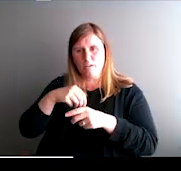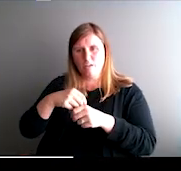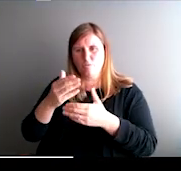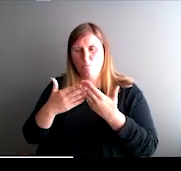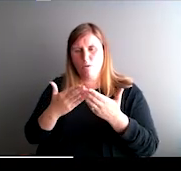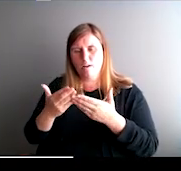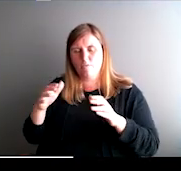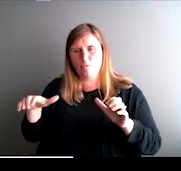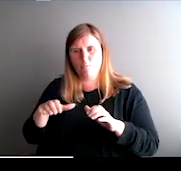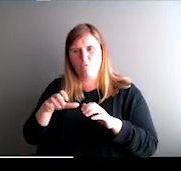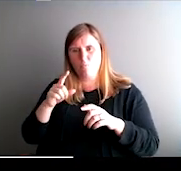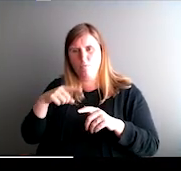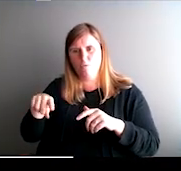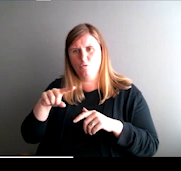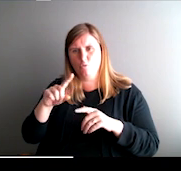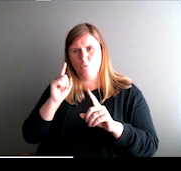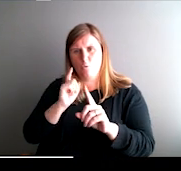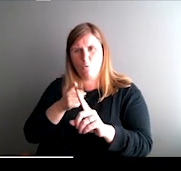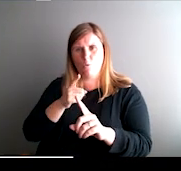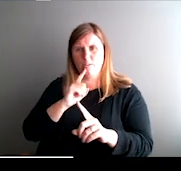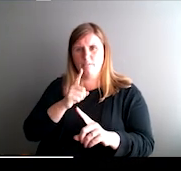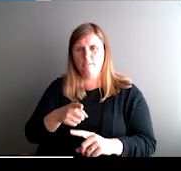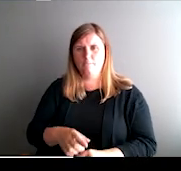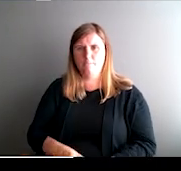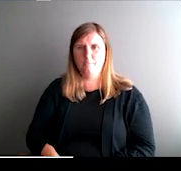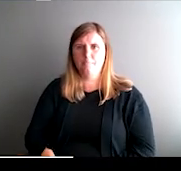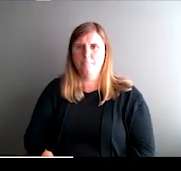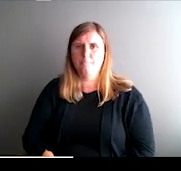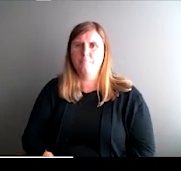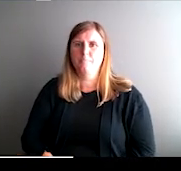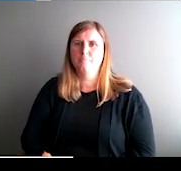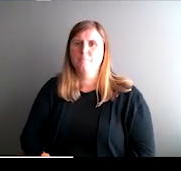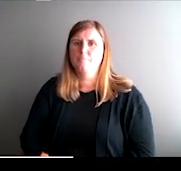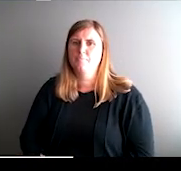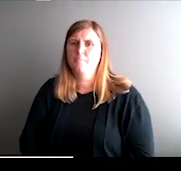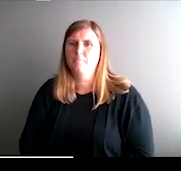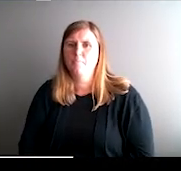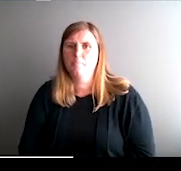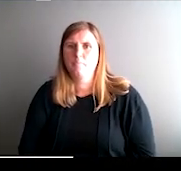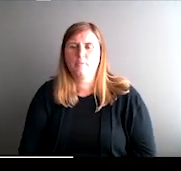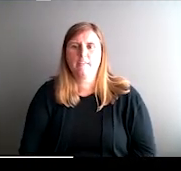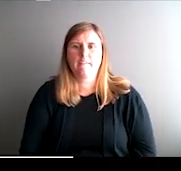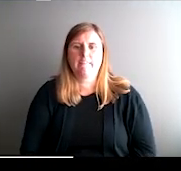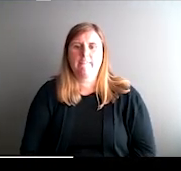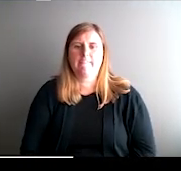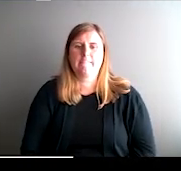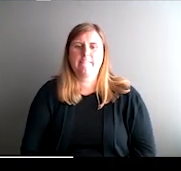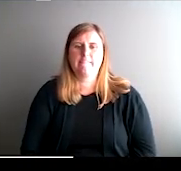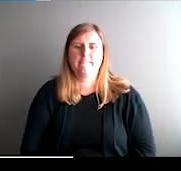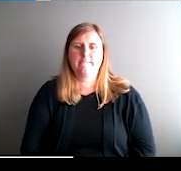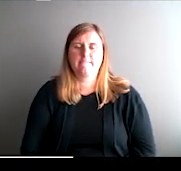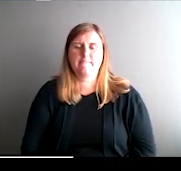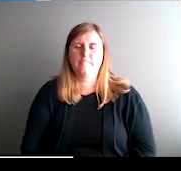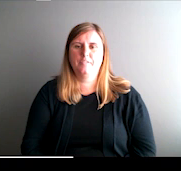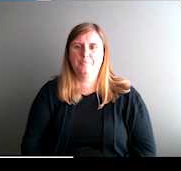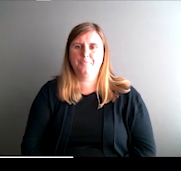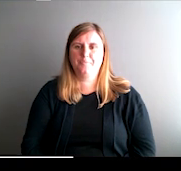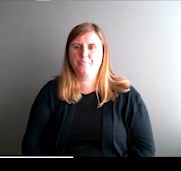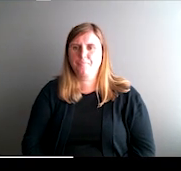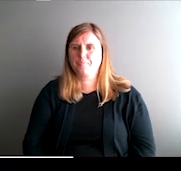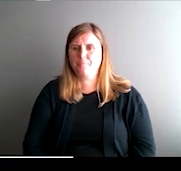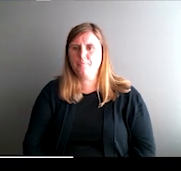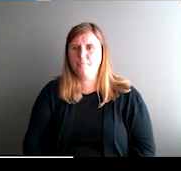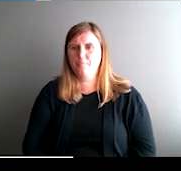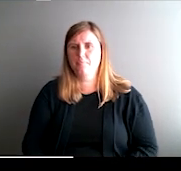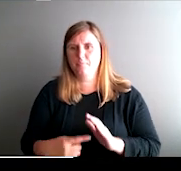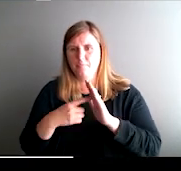whatever the performance that your goal is. And once again, I use the example here because it's something I've run into personally, so